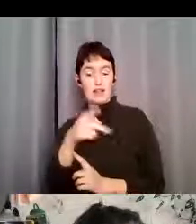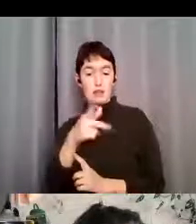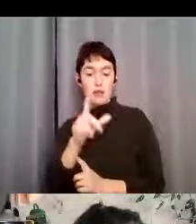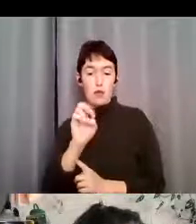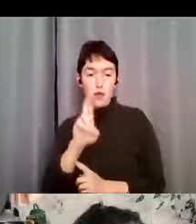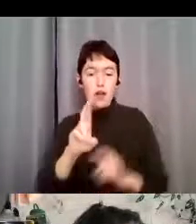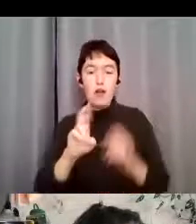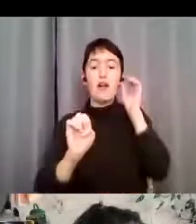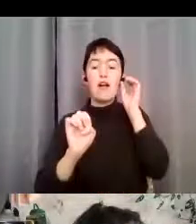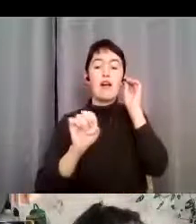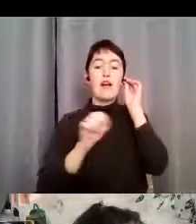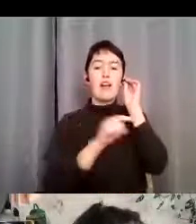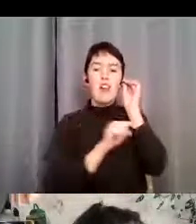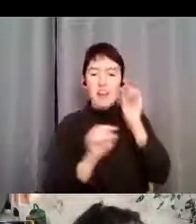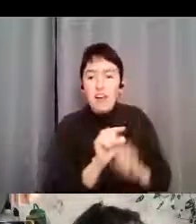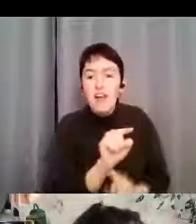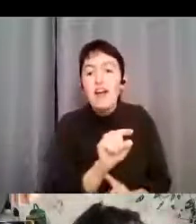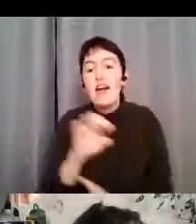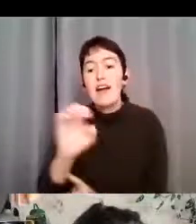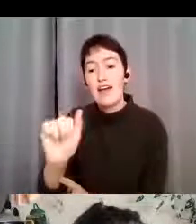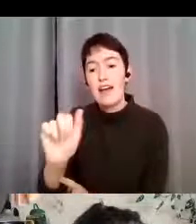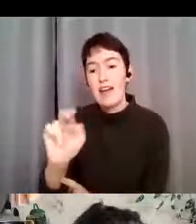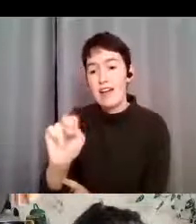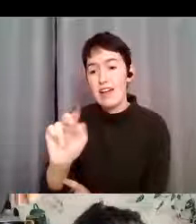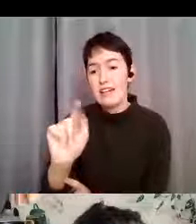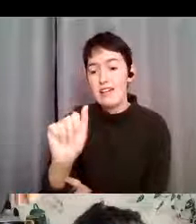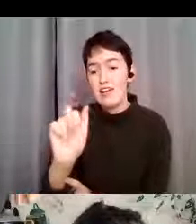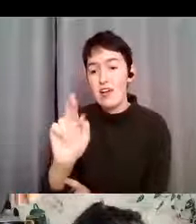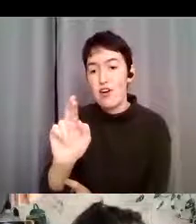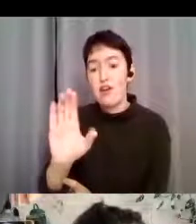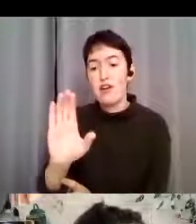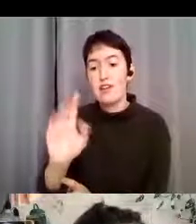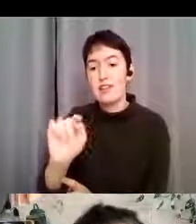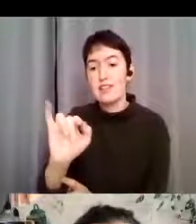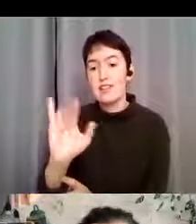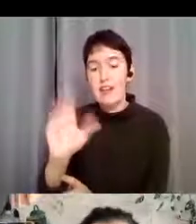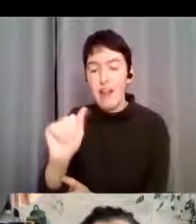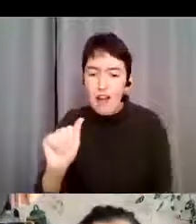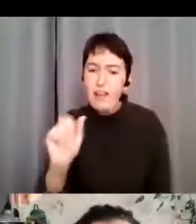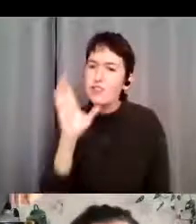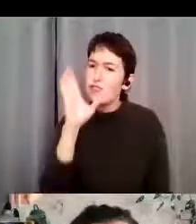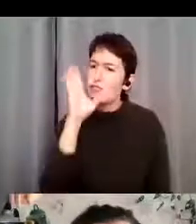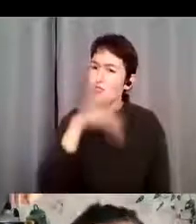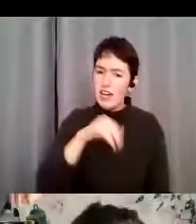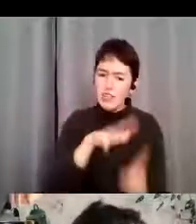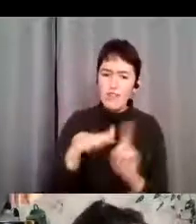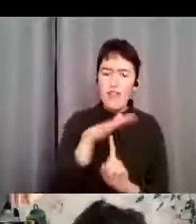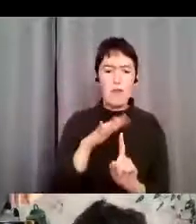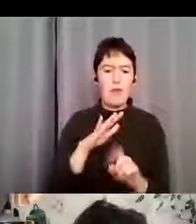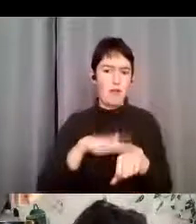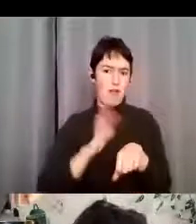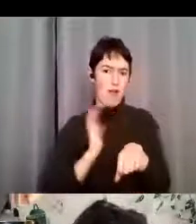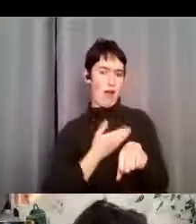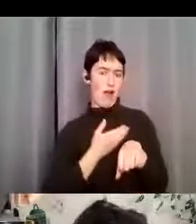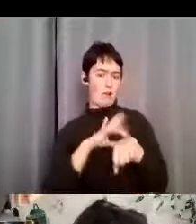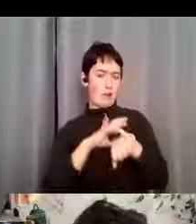the strangest and one of those strange and alien environments that exist on our own planet. So Antarctica, for instance,